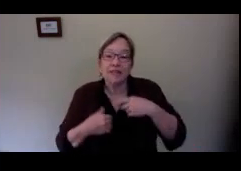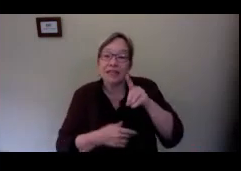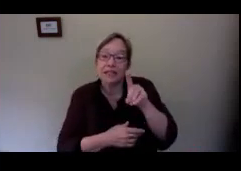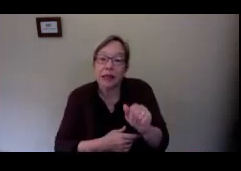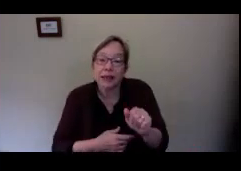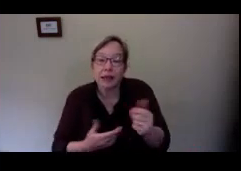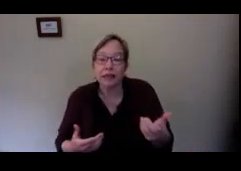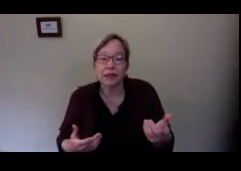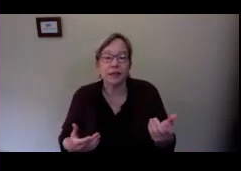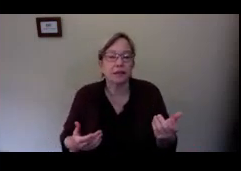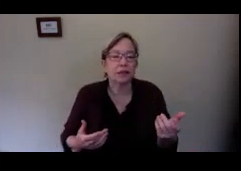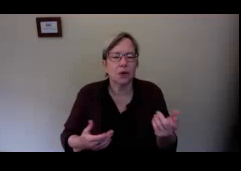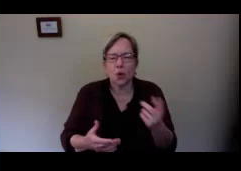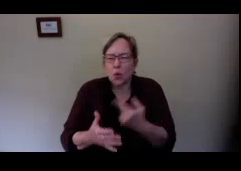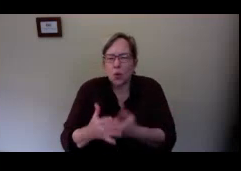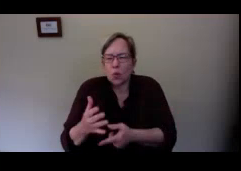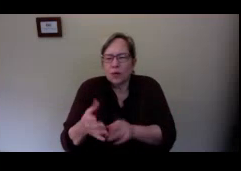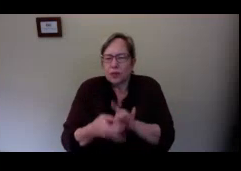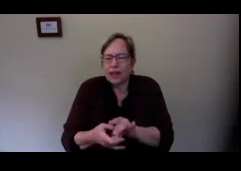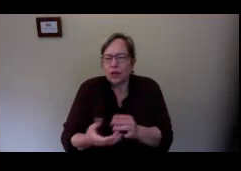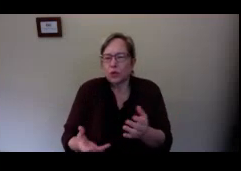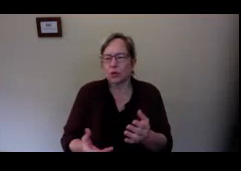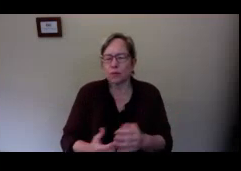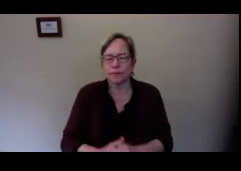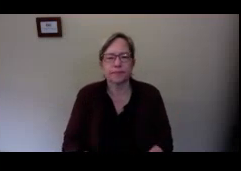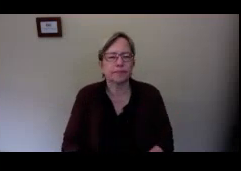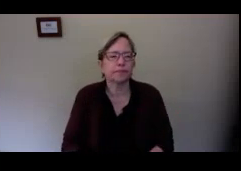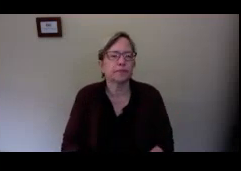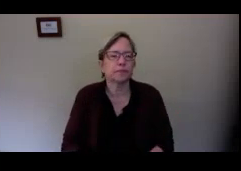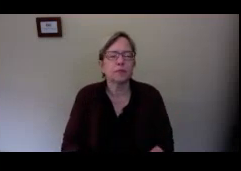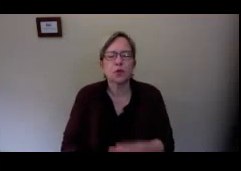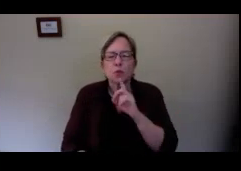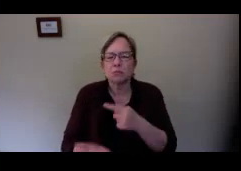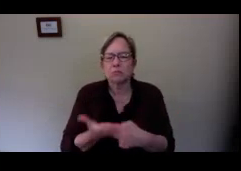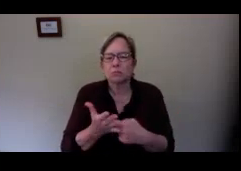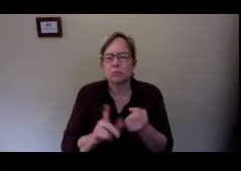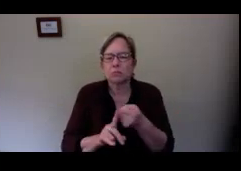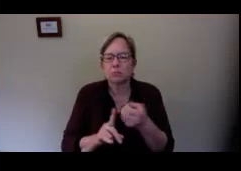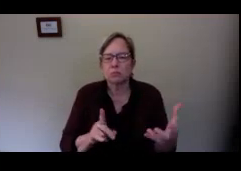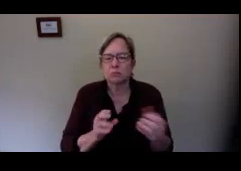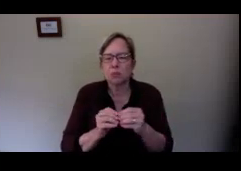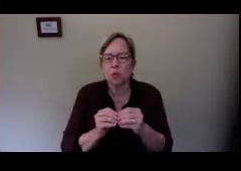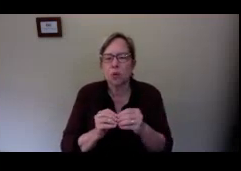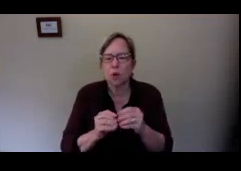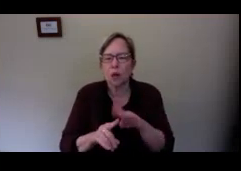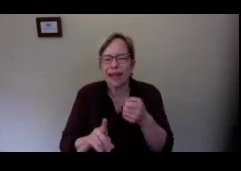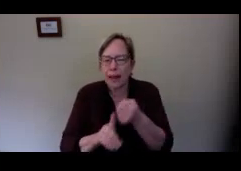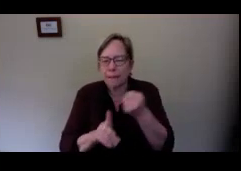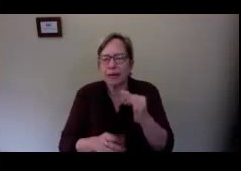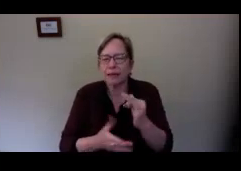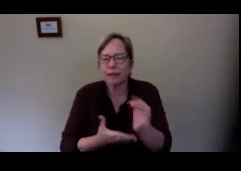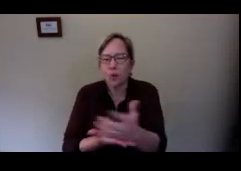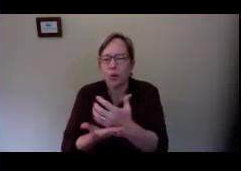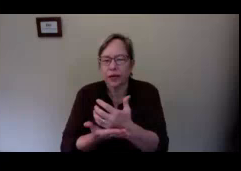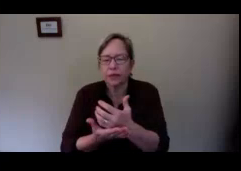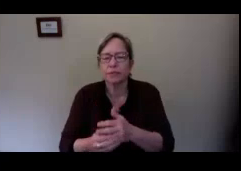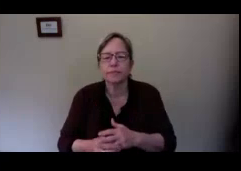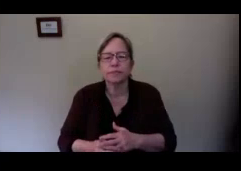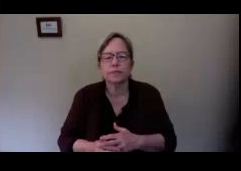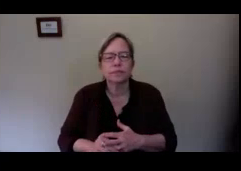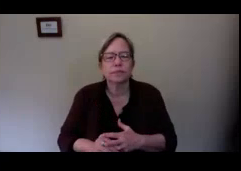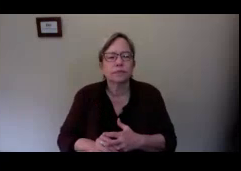So what does it come down to? So we'll talk a little more about the impacts of hoarding, and again, think